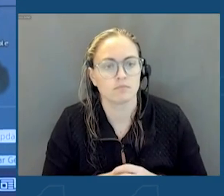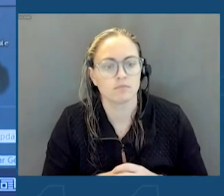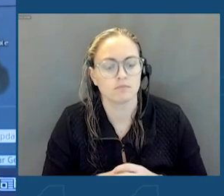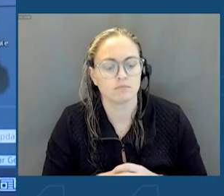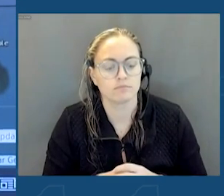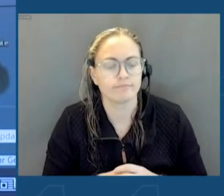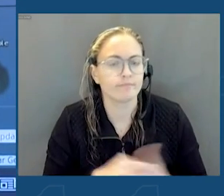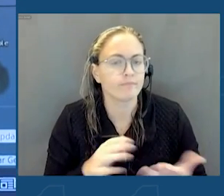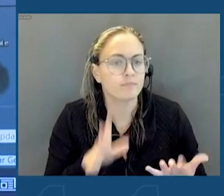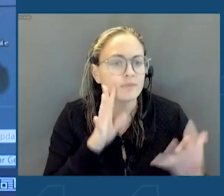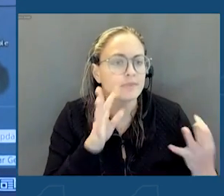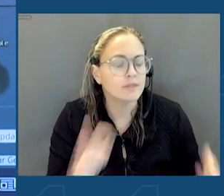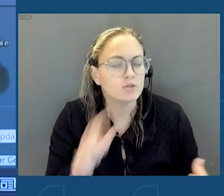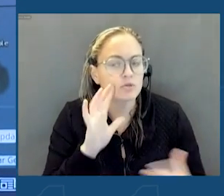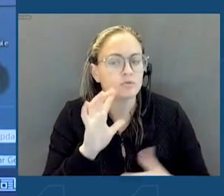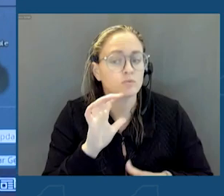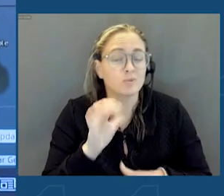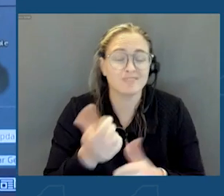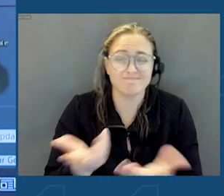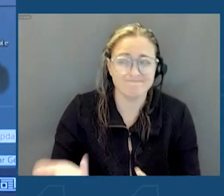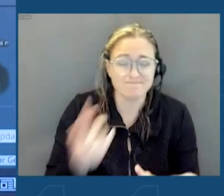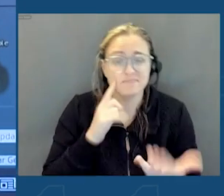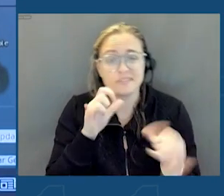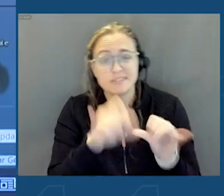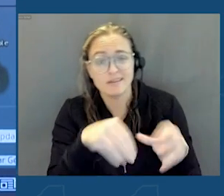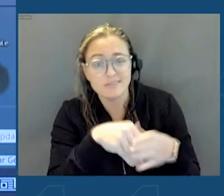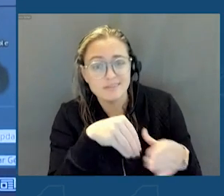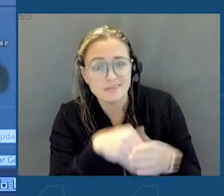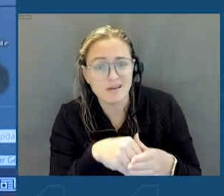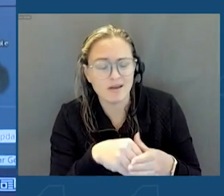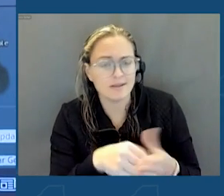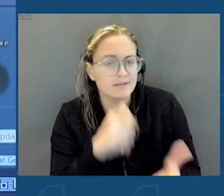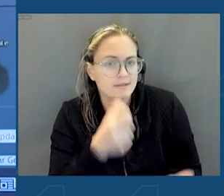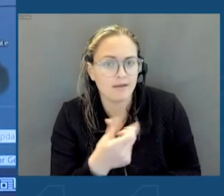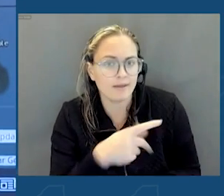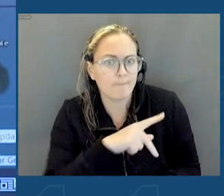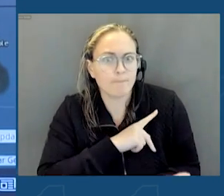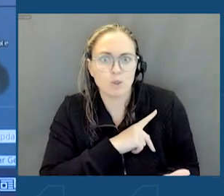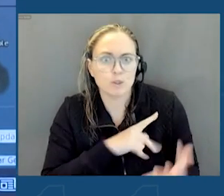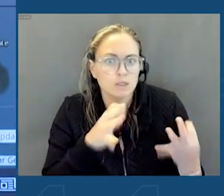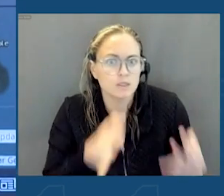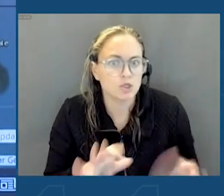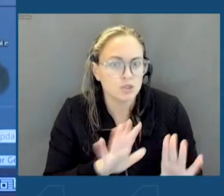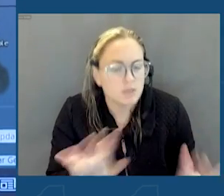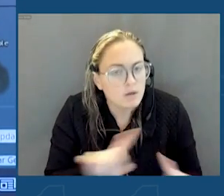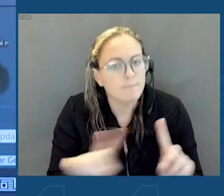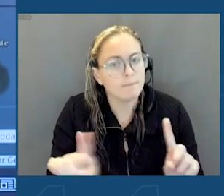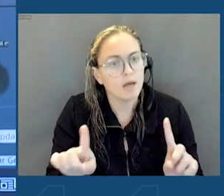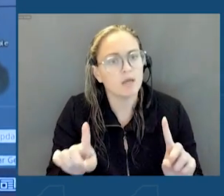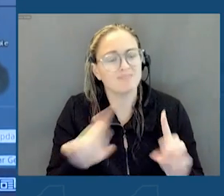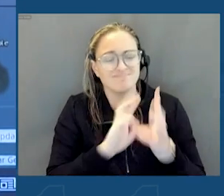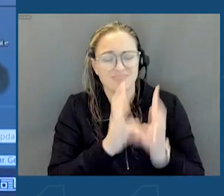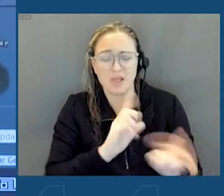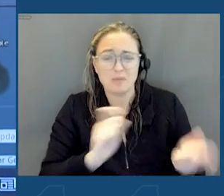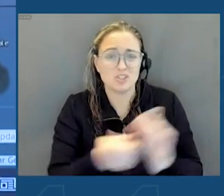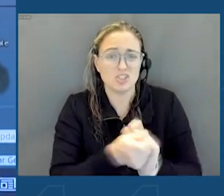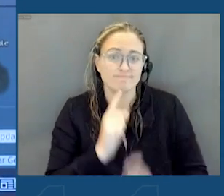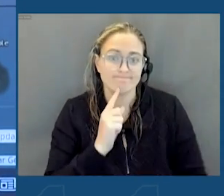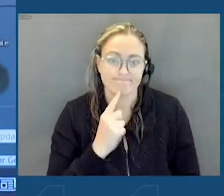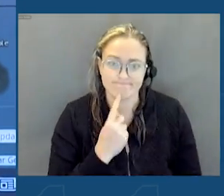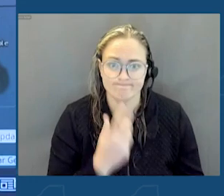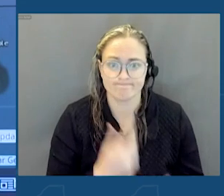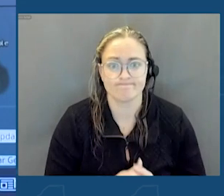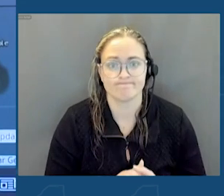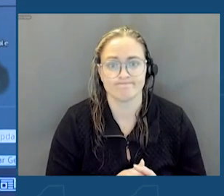decisions will have to be made to keep people indoors. We're not making those decisions. This is personal. But we are taking climate change so seriously here in the state of New